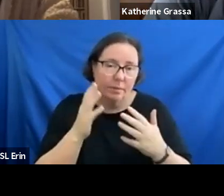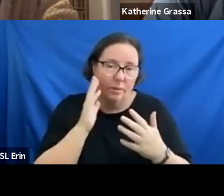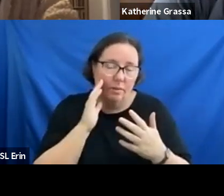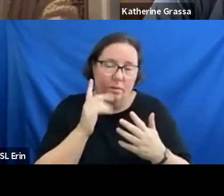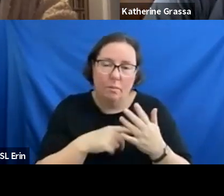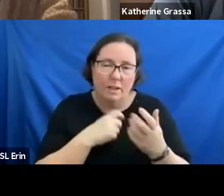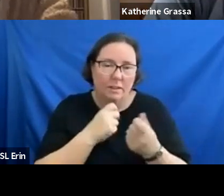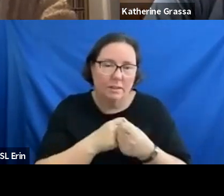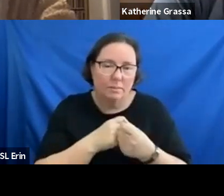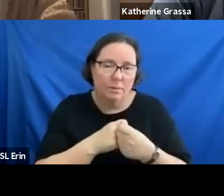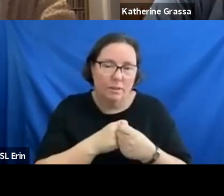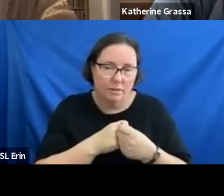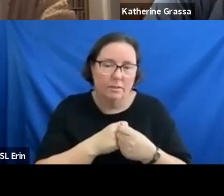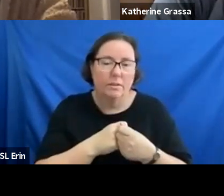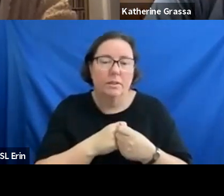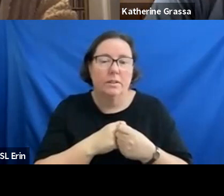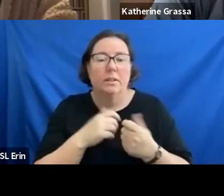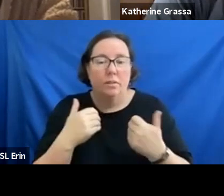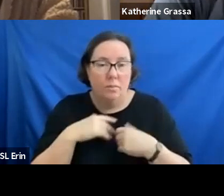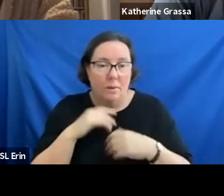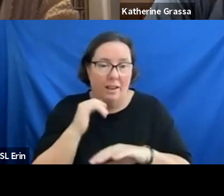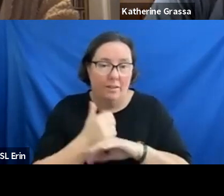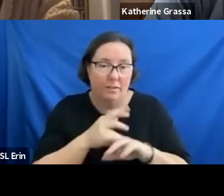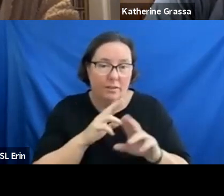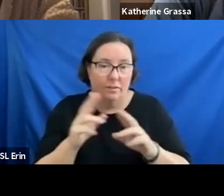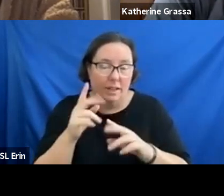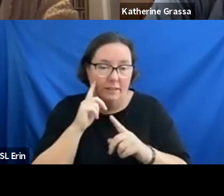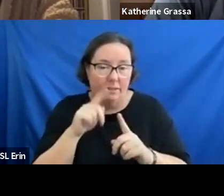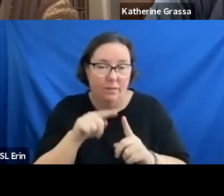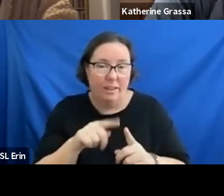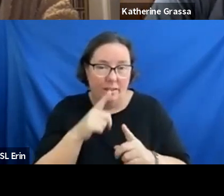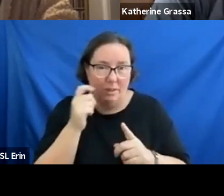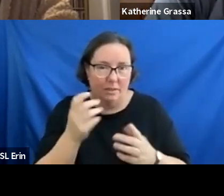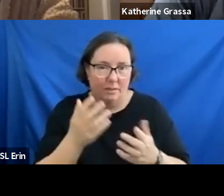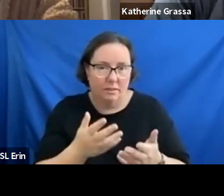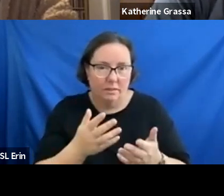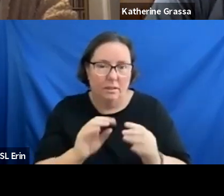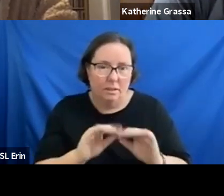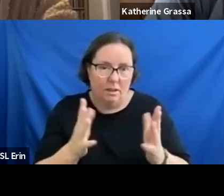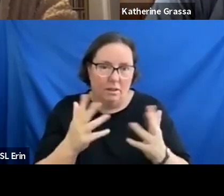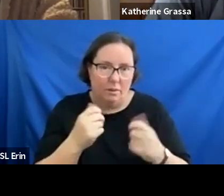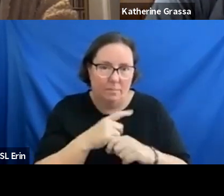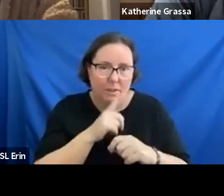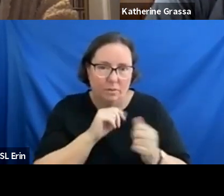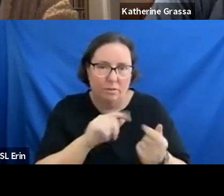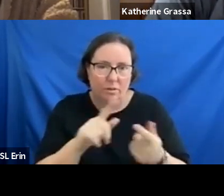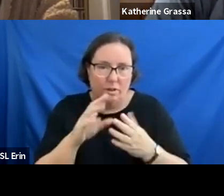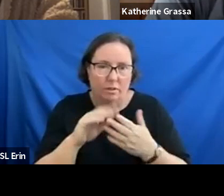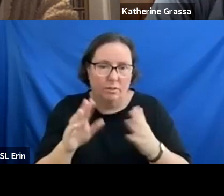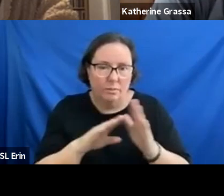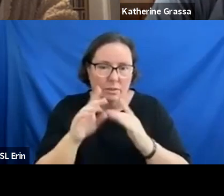what support 20 seconds. that you have in place for that, because we obviously want all our students to